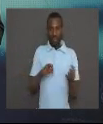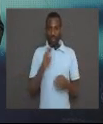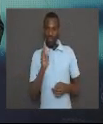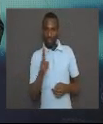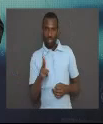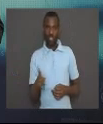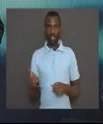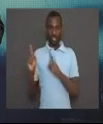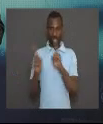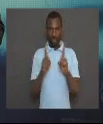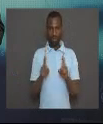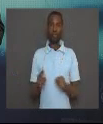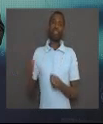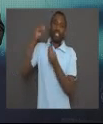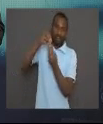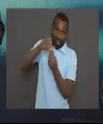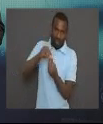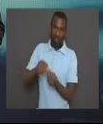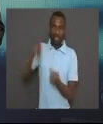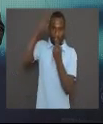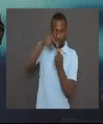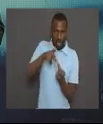pressure on it increases.